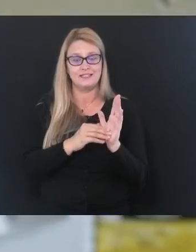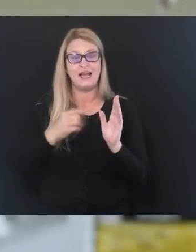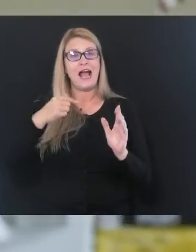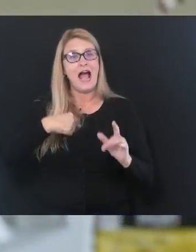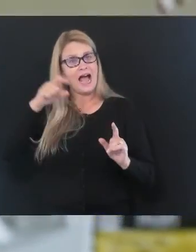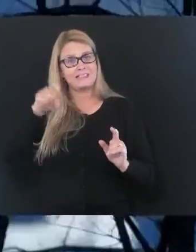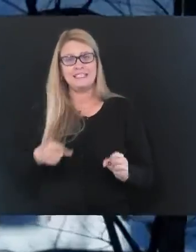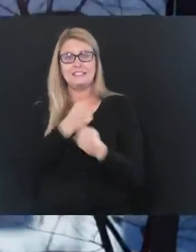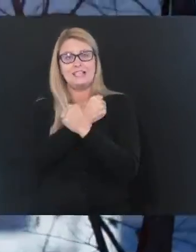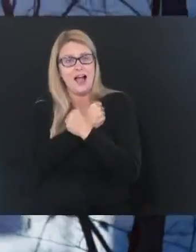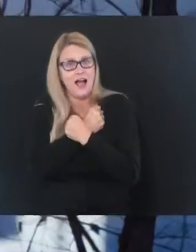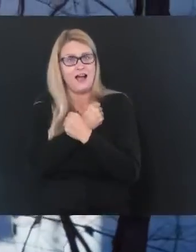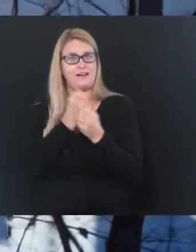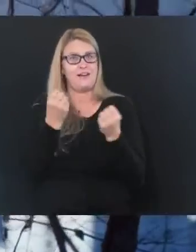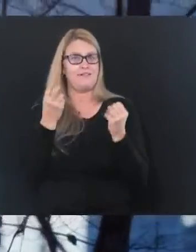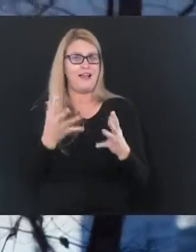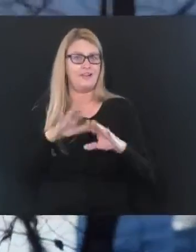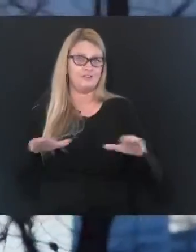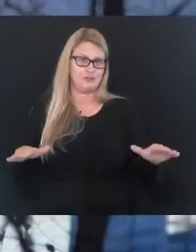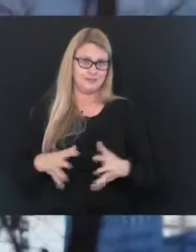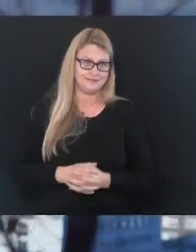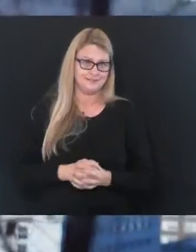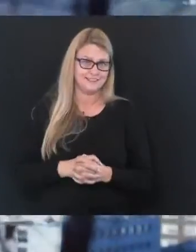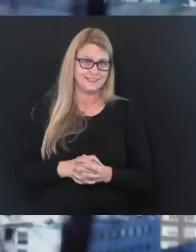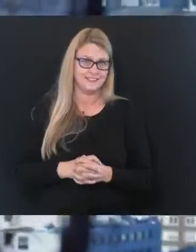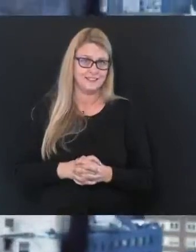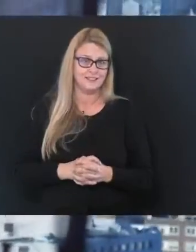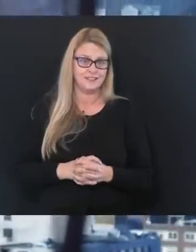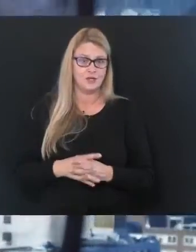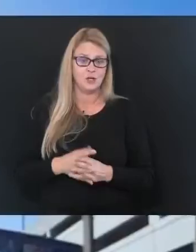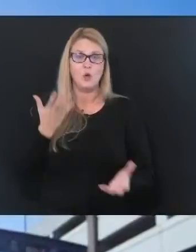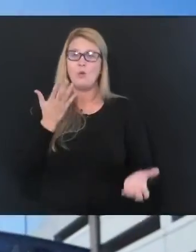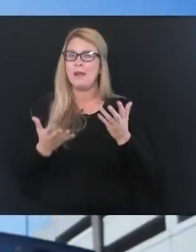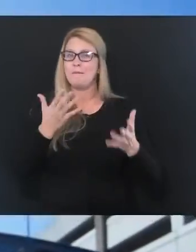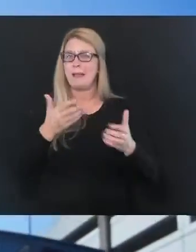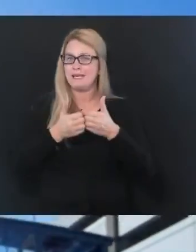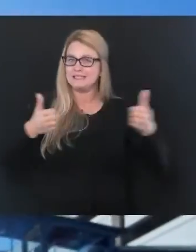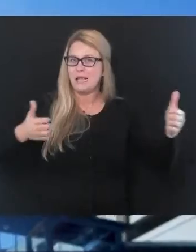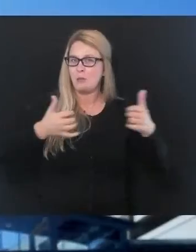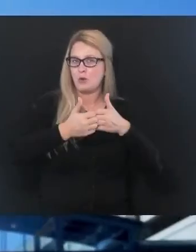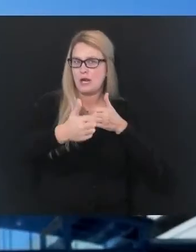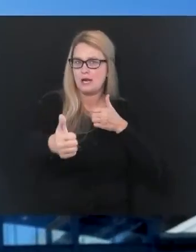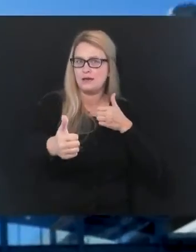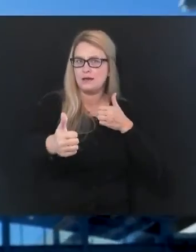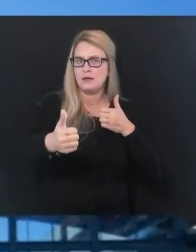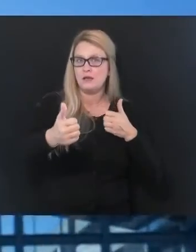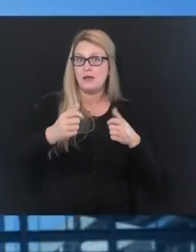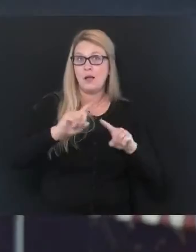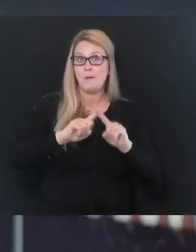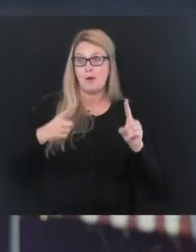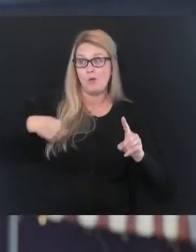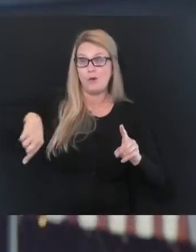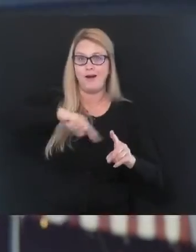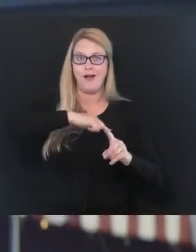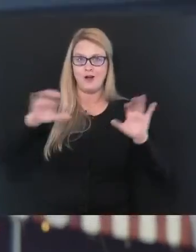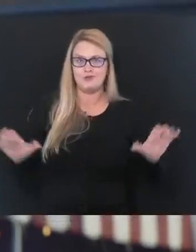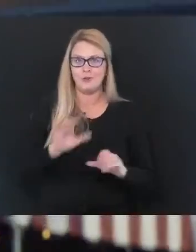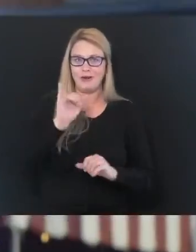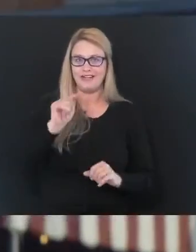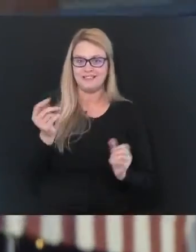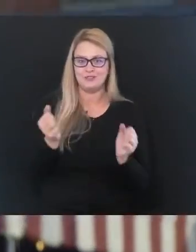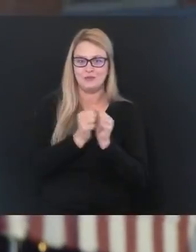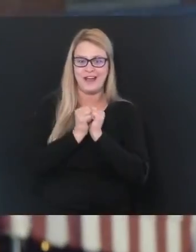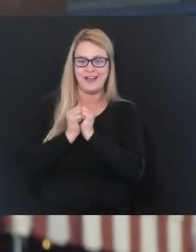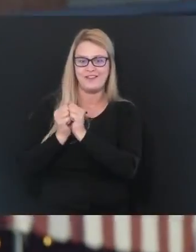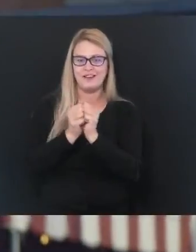to hug. We may have been apart, but we have all been in this together. I'm doing this so we